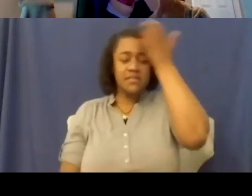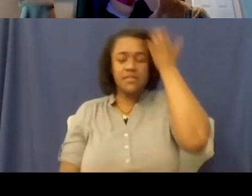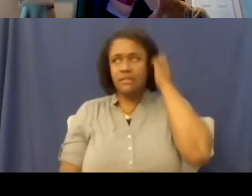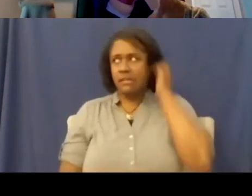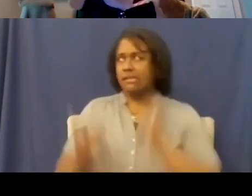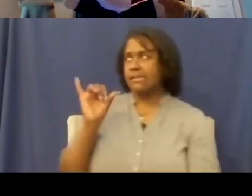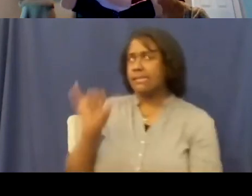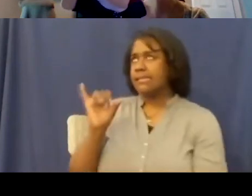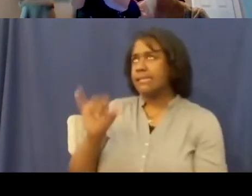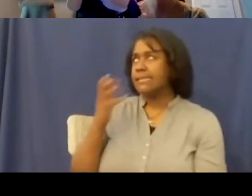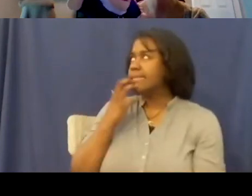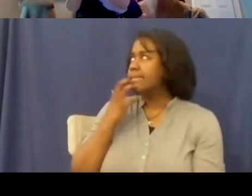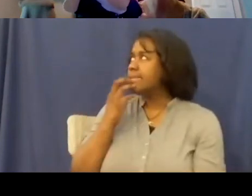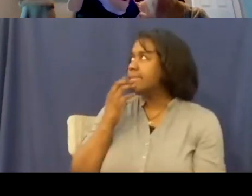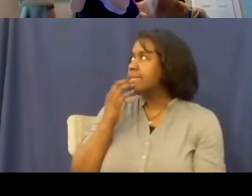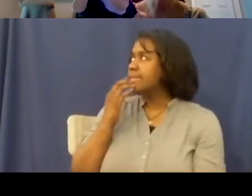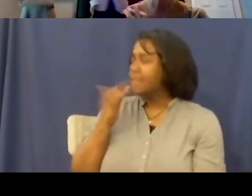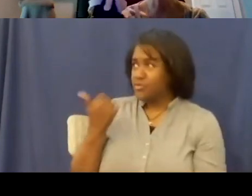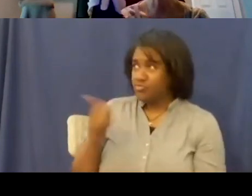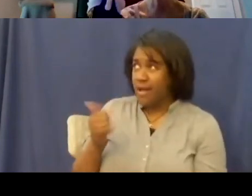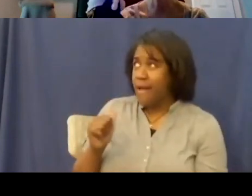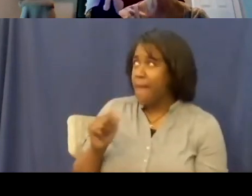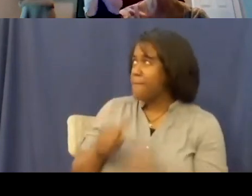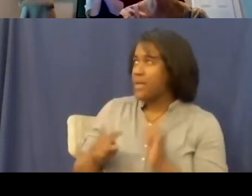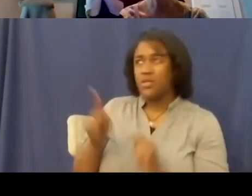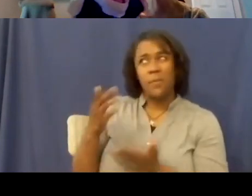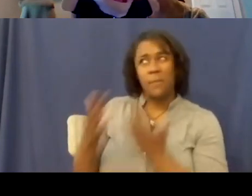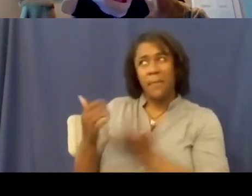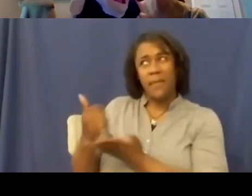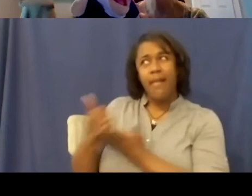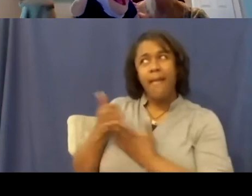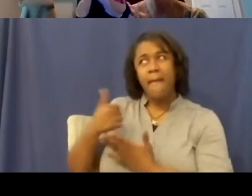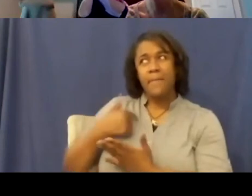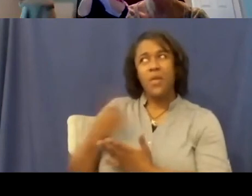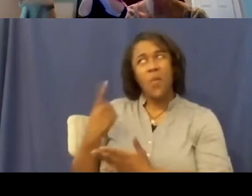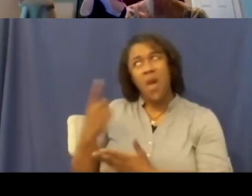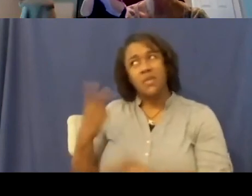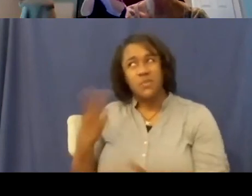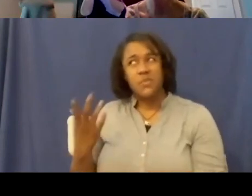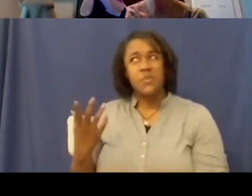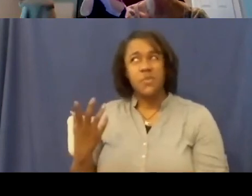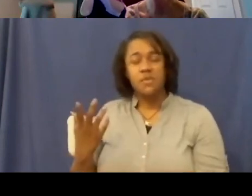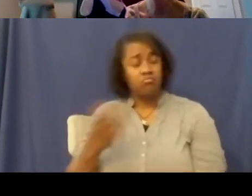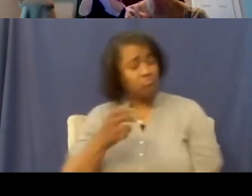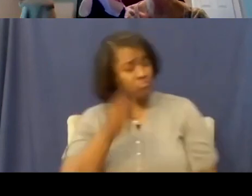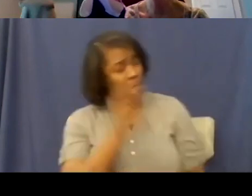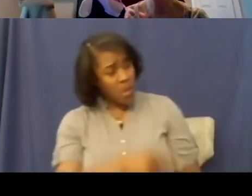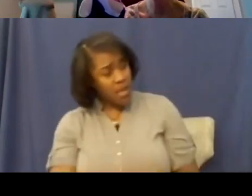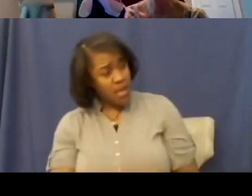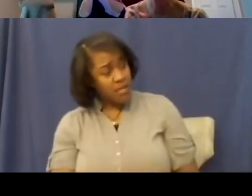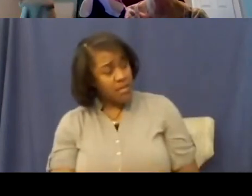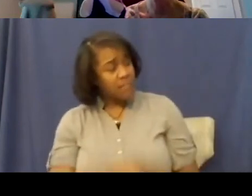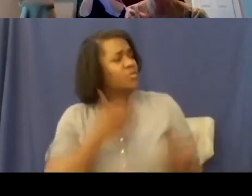Oh, I can try, but you might have to help me with 1 or 2. Okay, well, why don't you